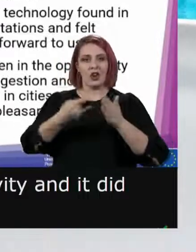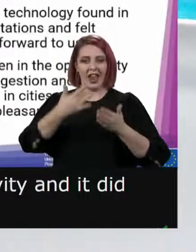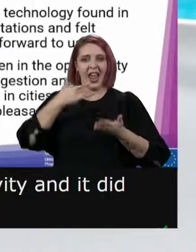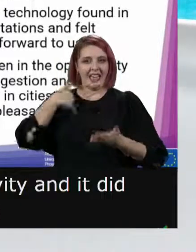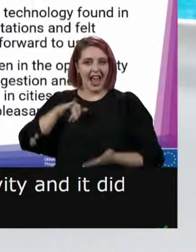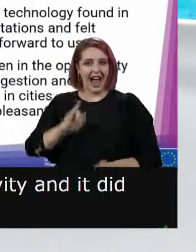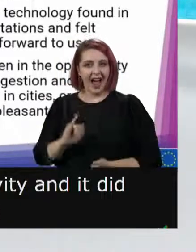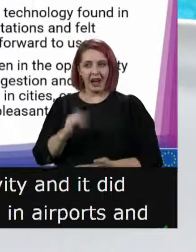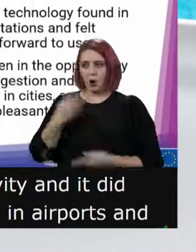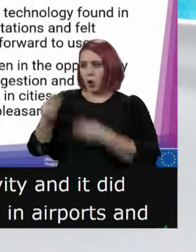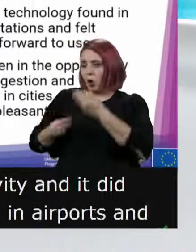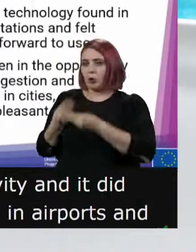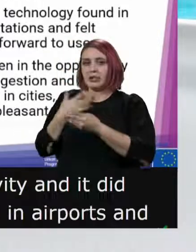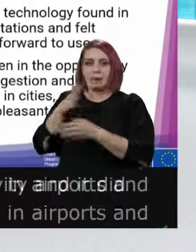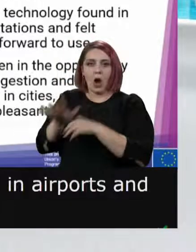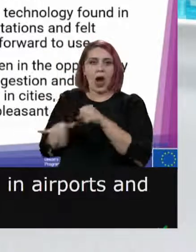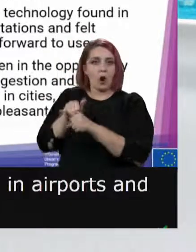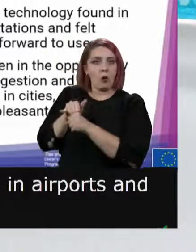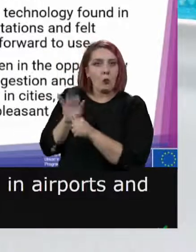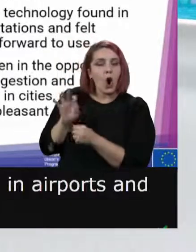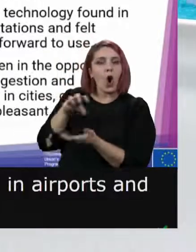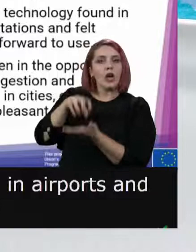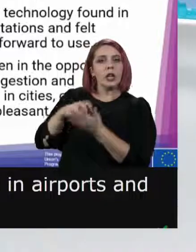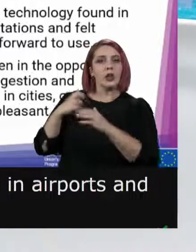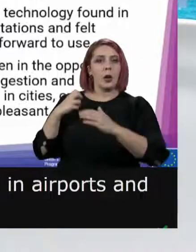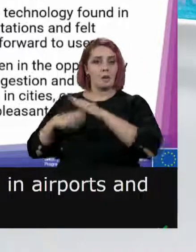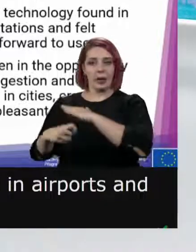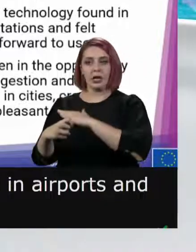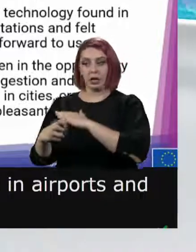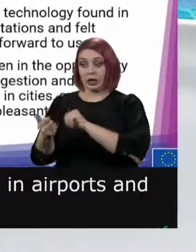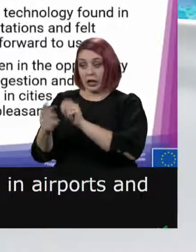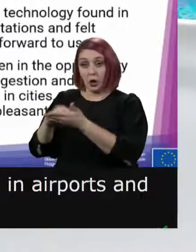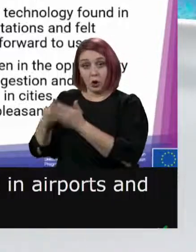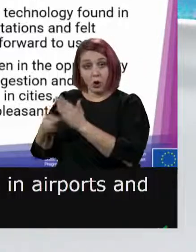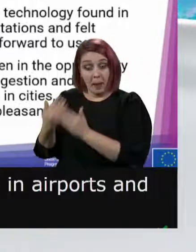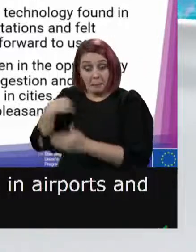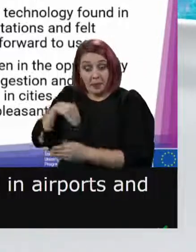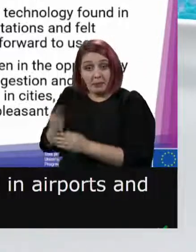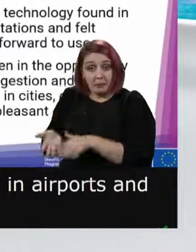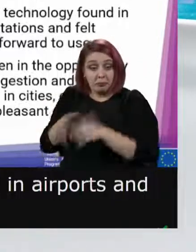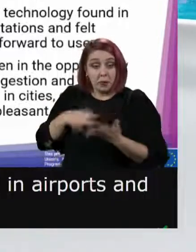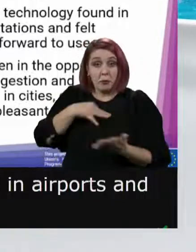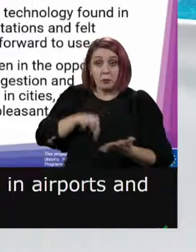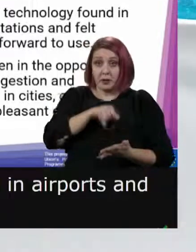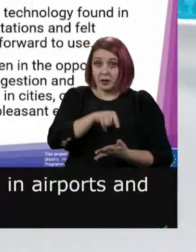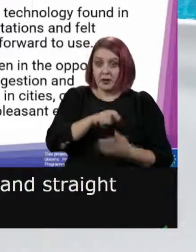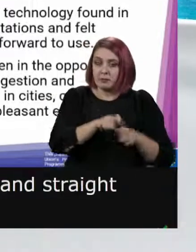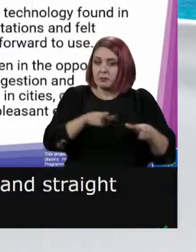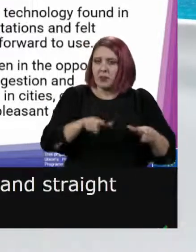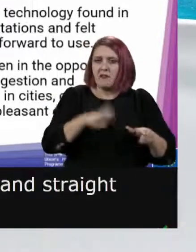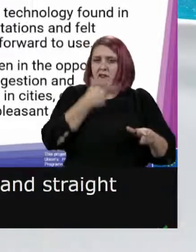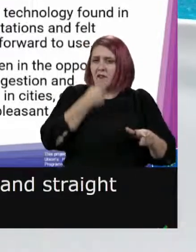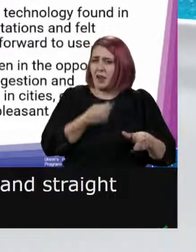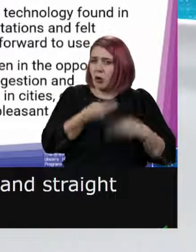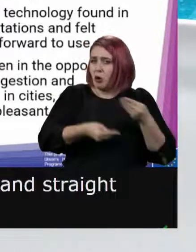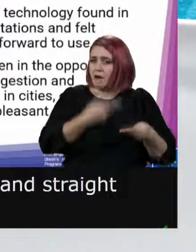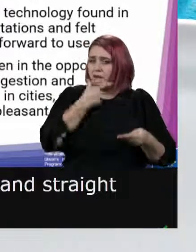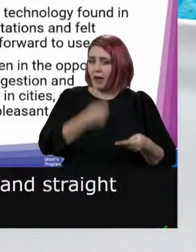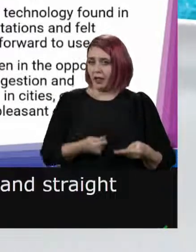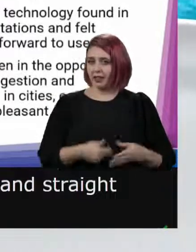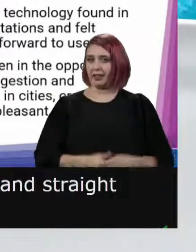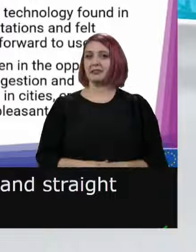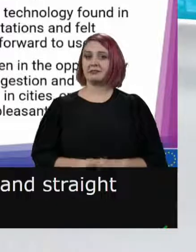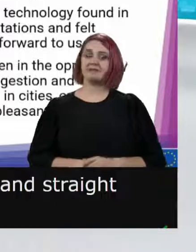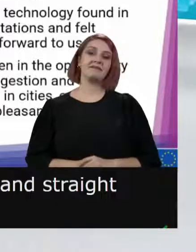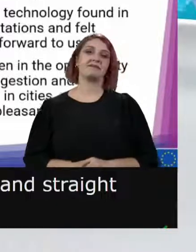stations, and the users felt it was friendly and straightforward to use. We looked at